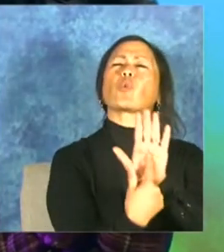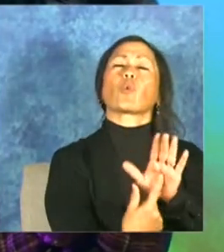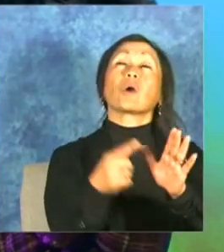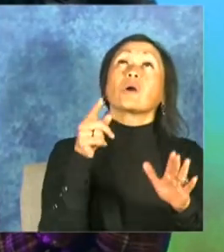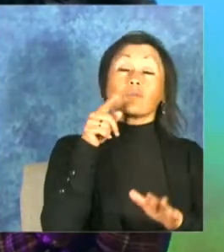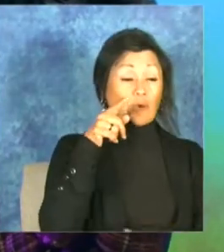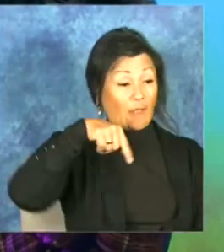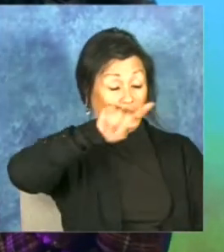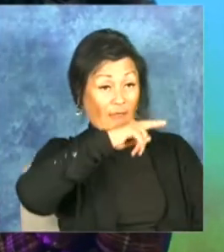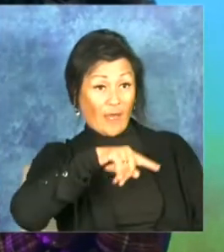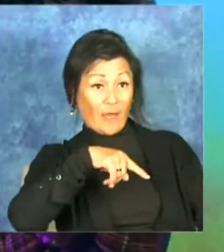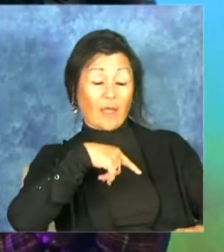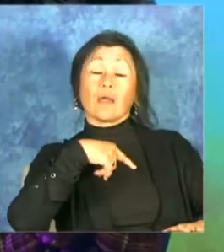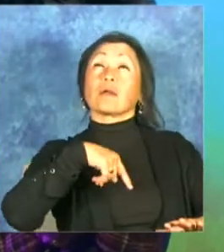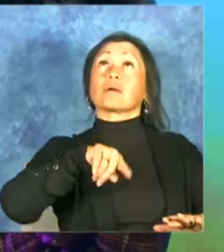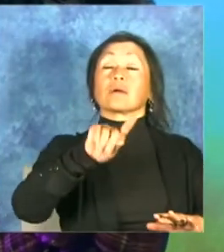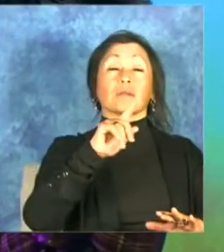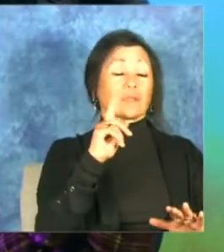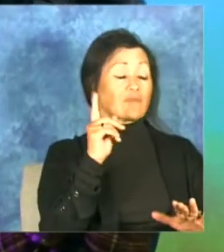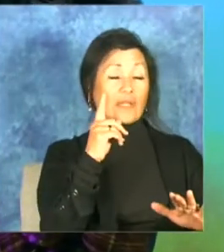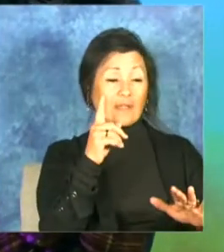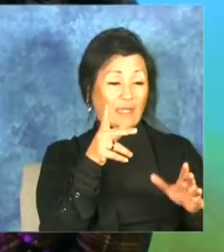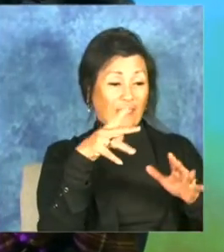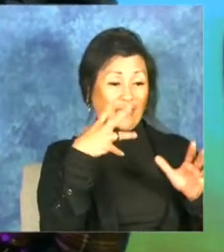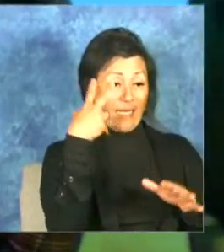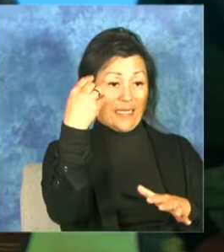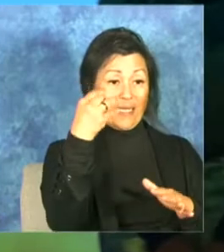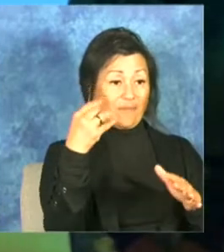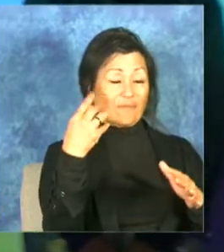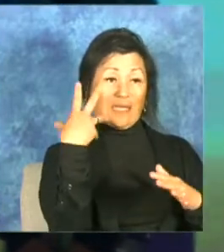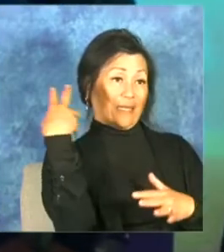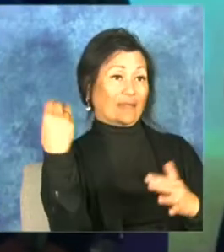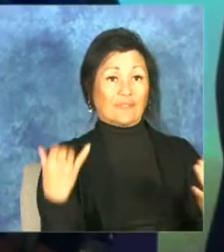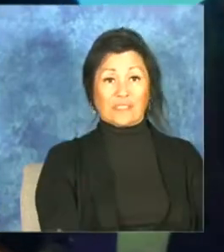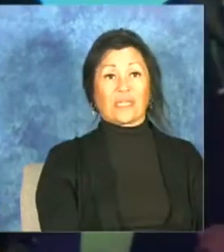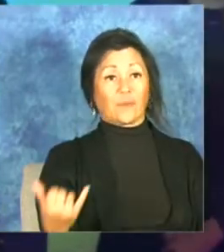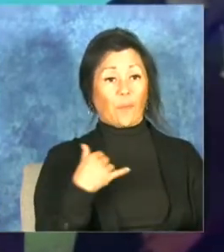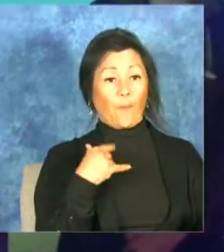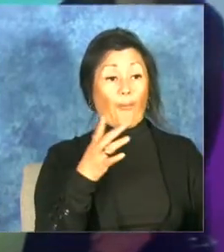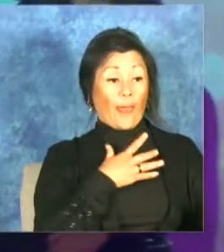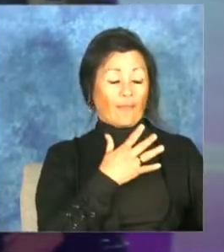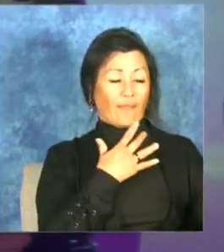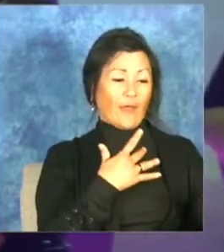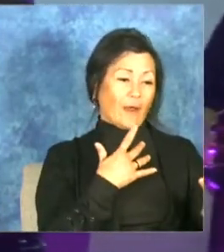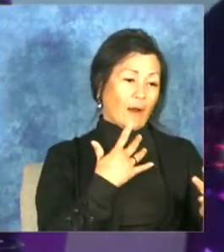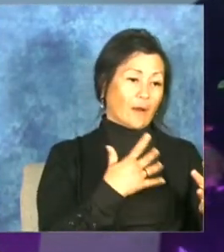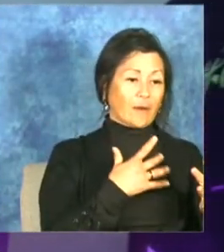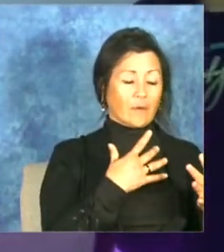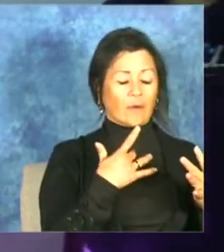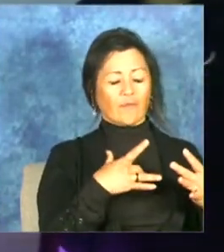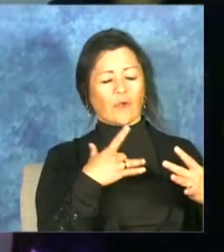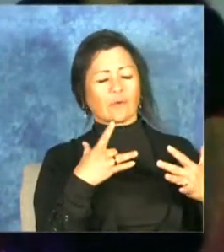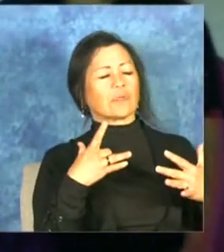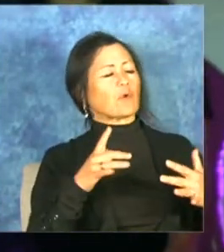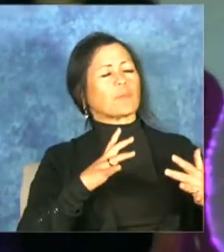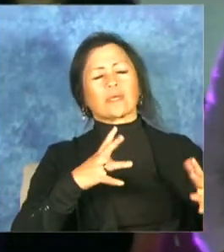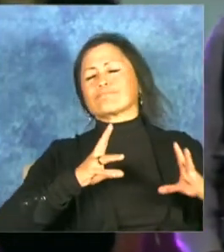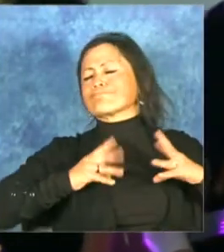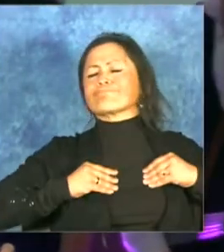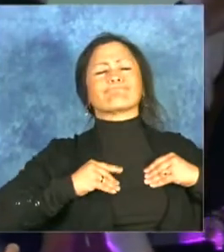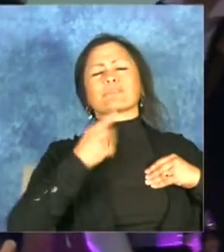whenever they reveal your heart to them, that whenever they leave this place today, they leave this place with arms wide